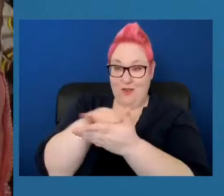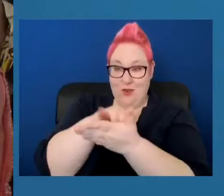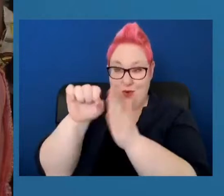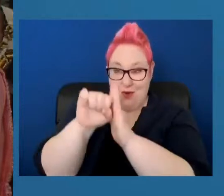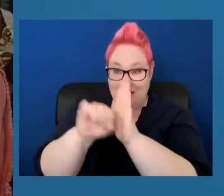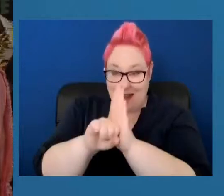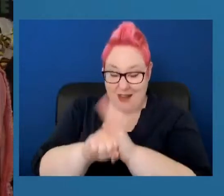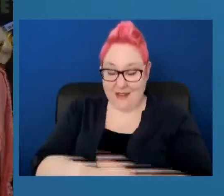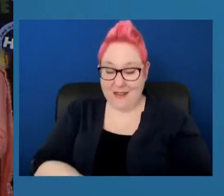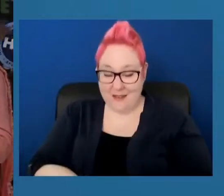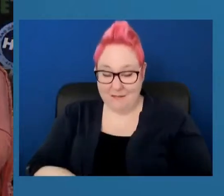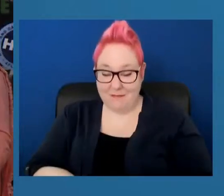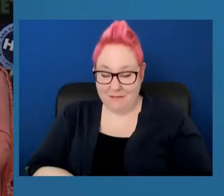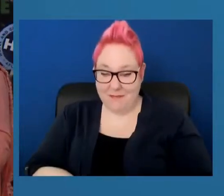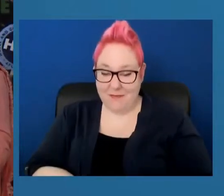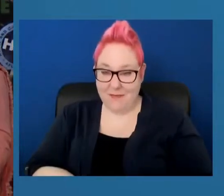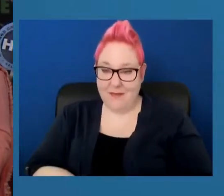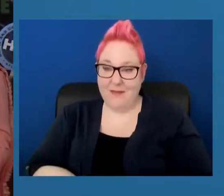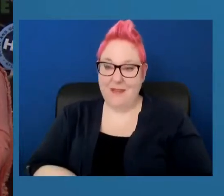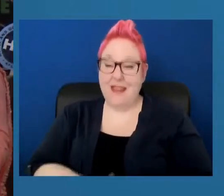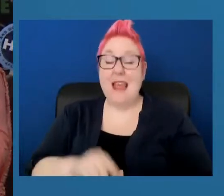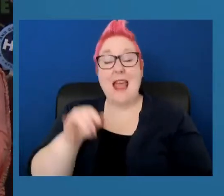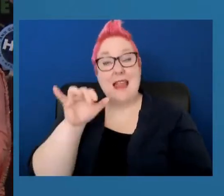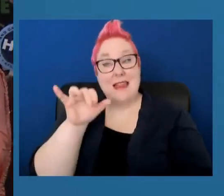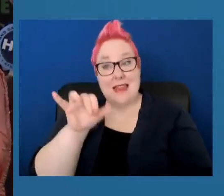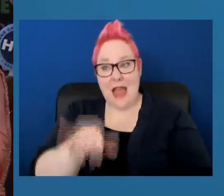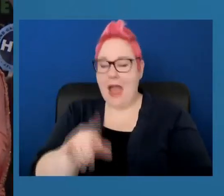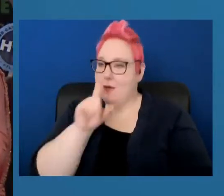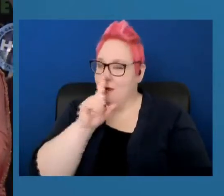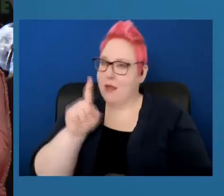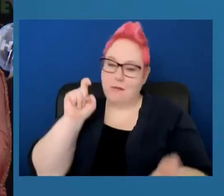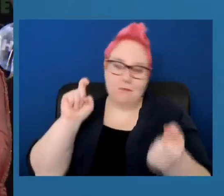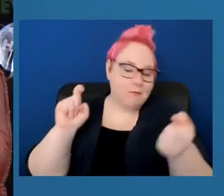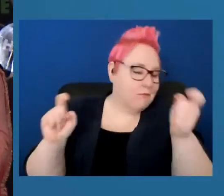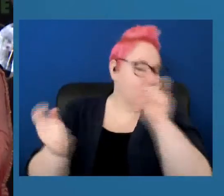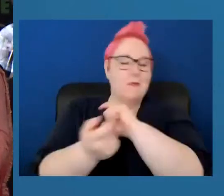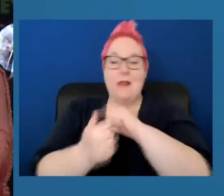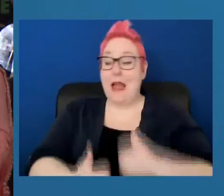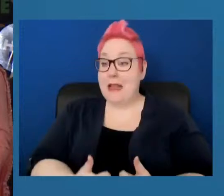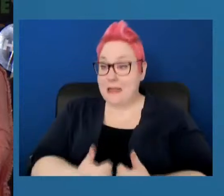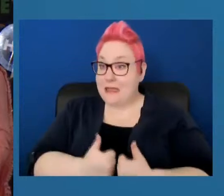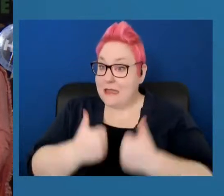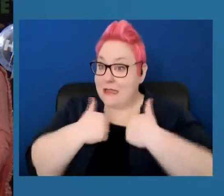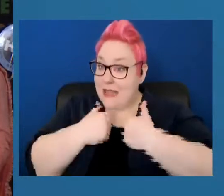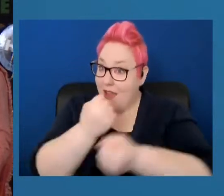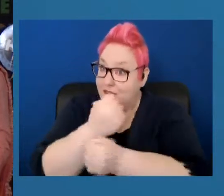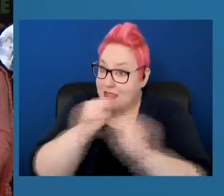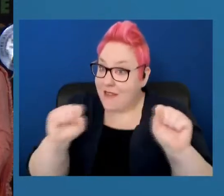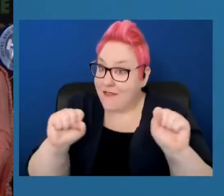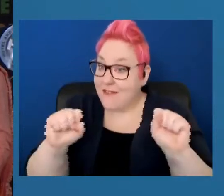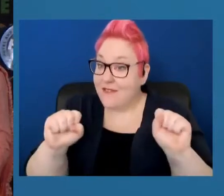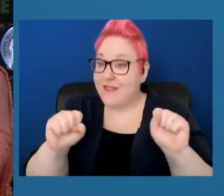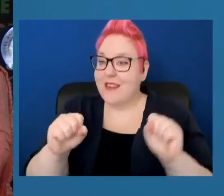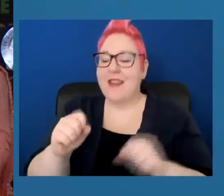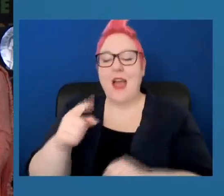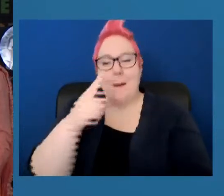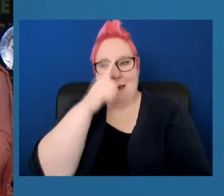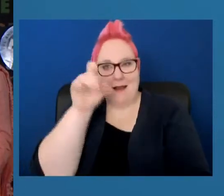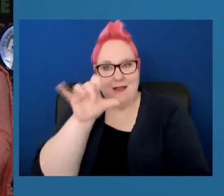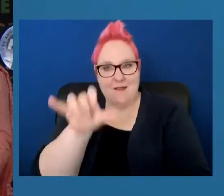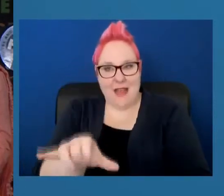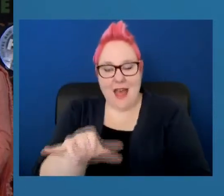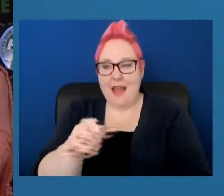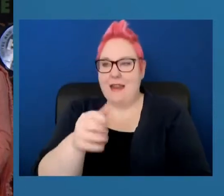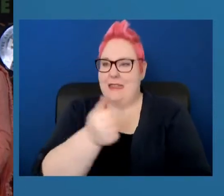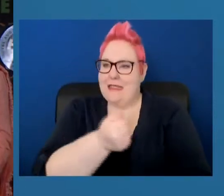And it is a game changer. It is a lifesaver. Because of that, hundreds of thousands of New